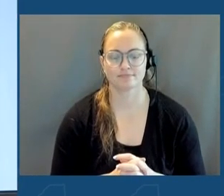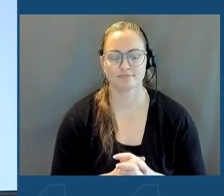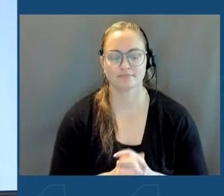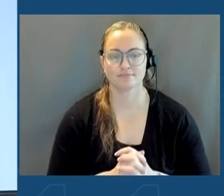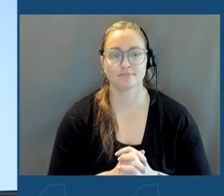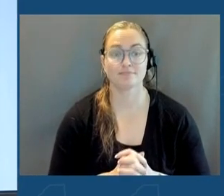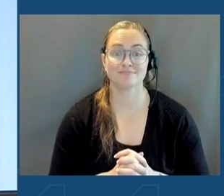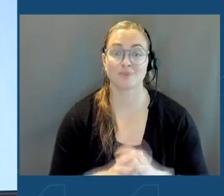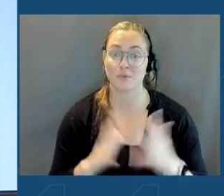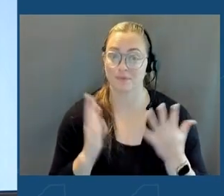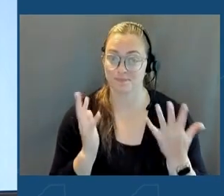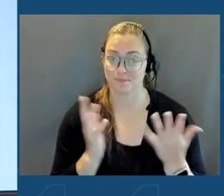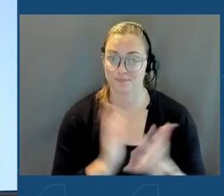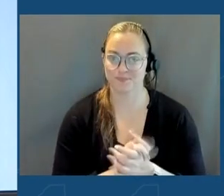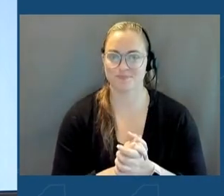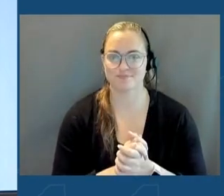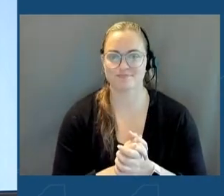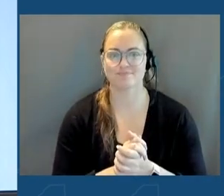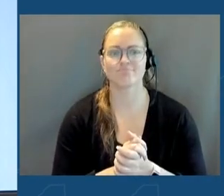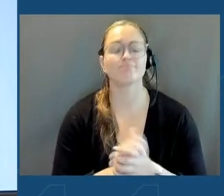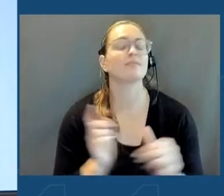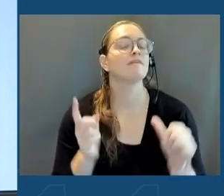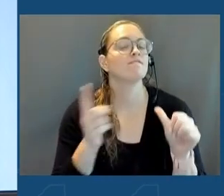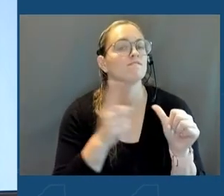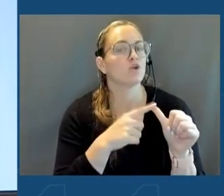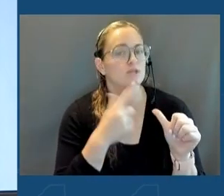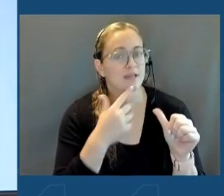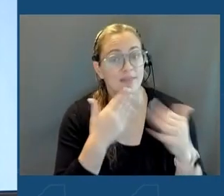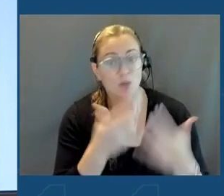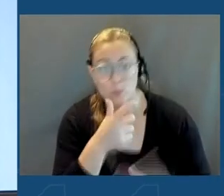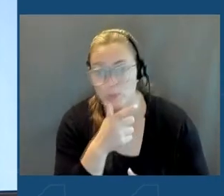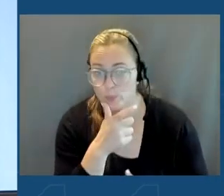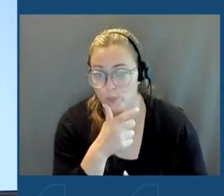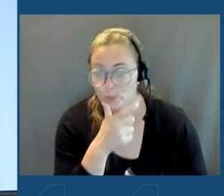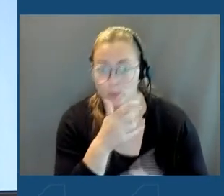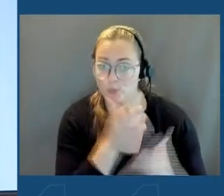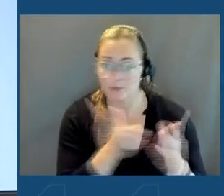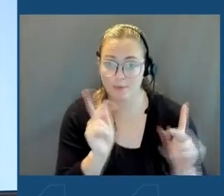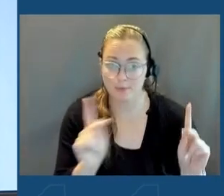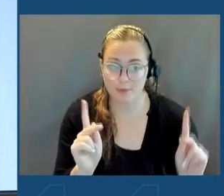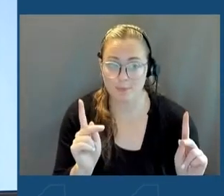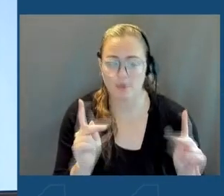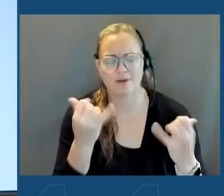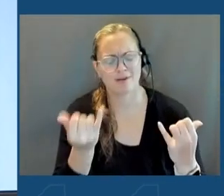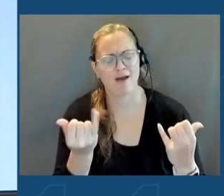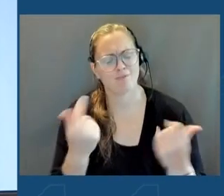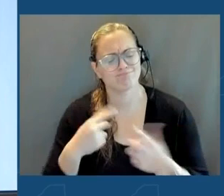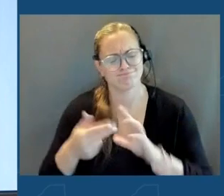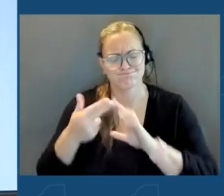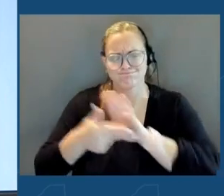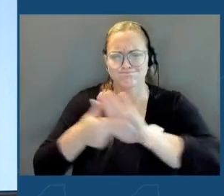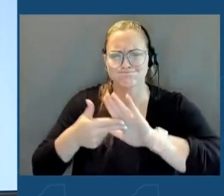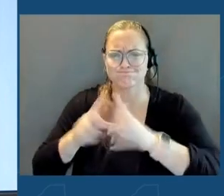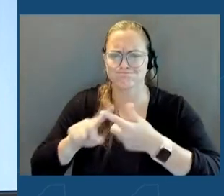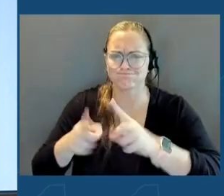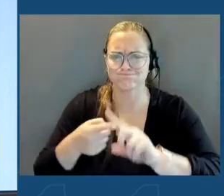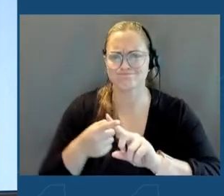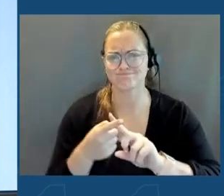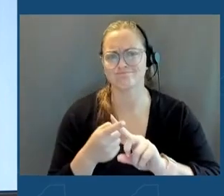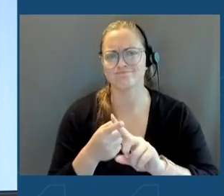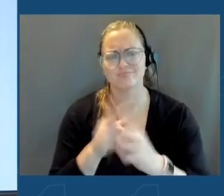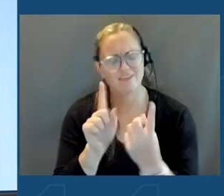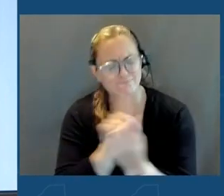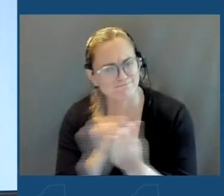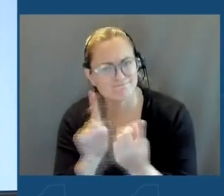Well, I first of all want to thank some of the people I've now called my friends, people I've gotten to know since I was